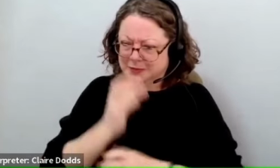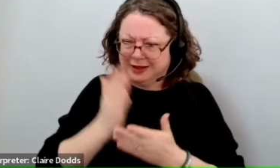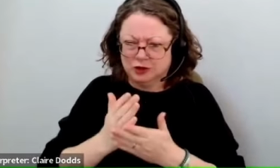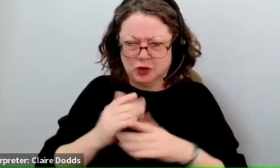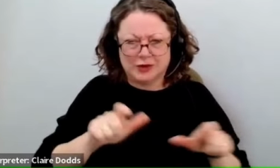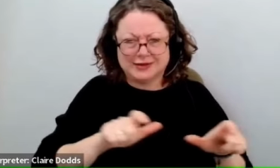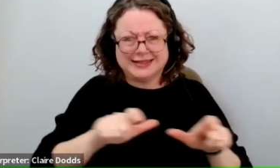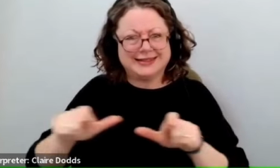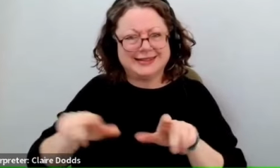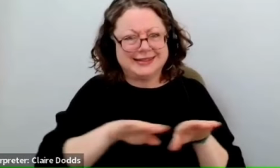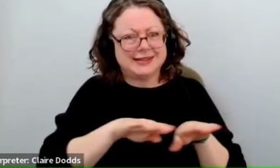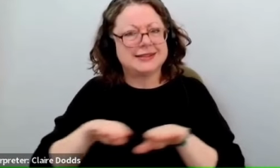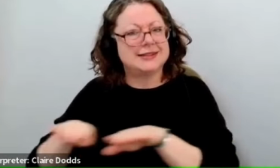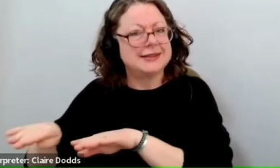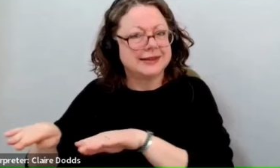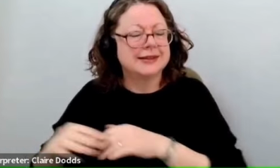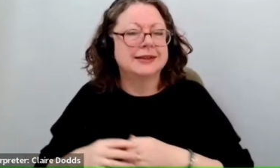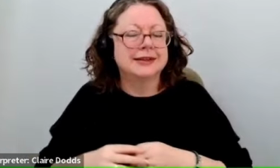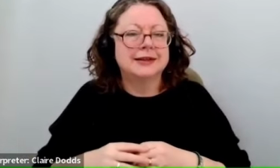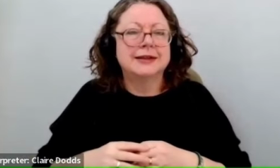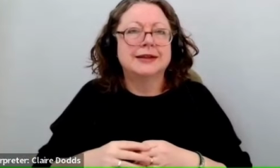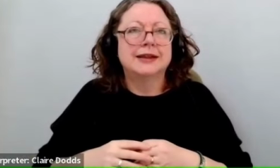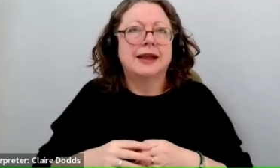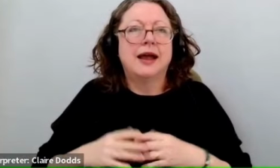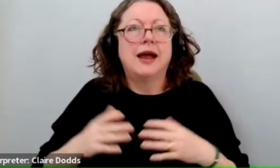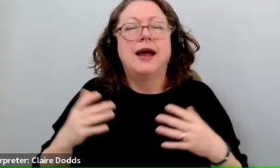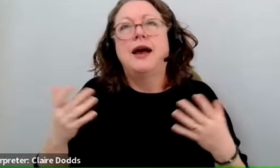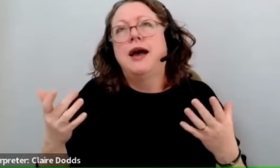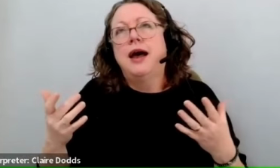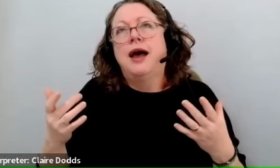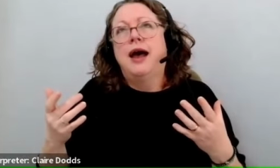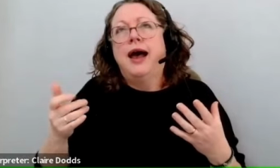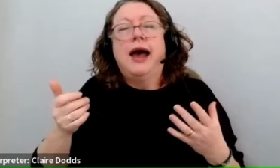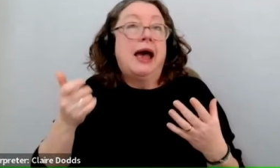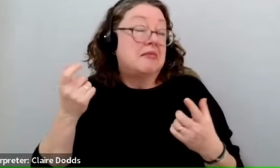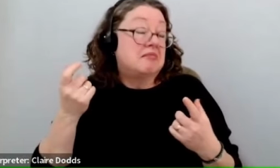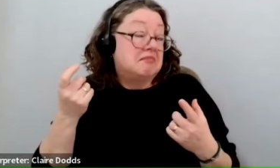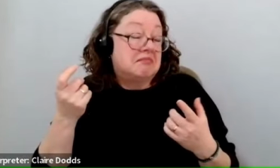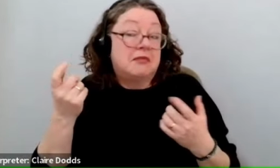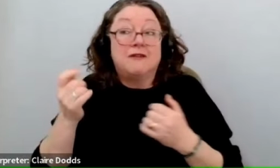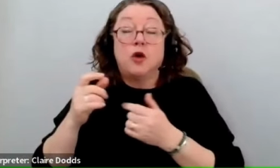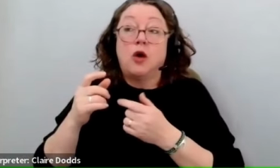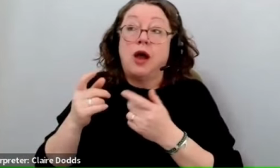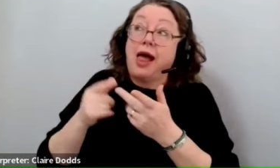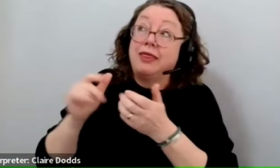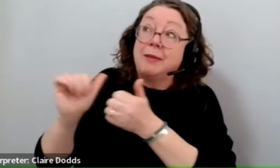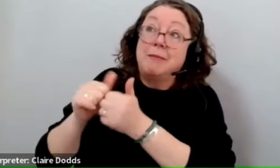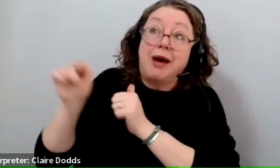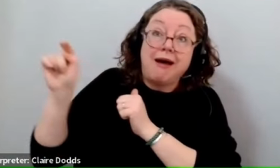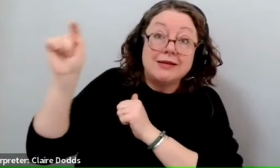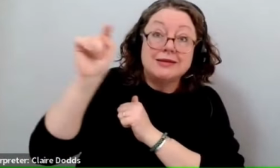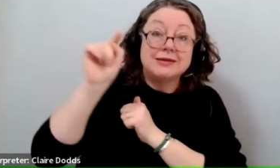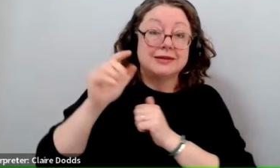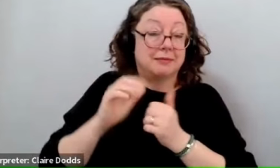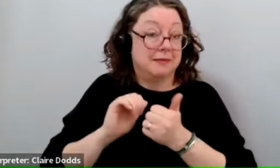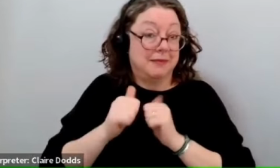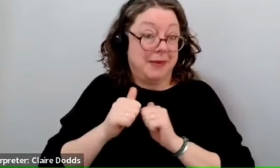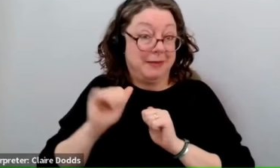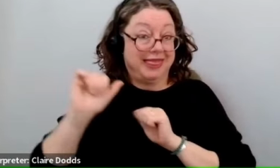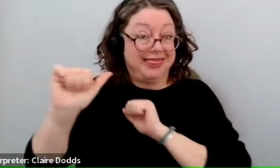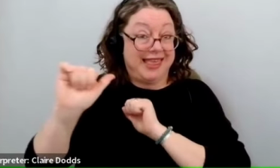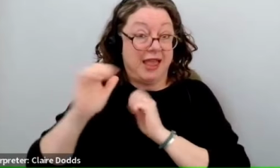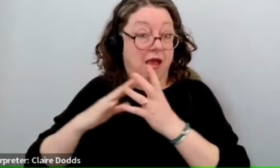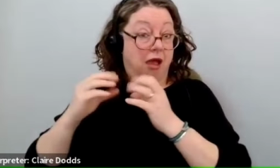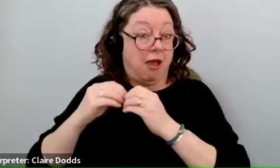that right and to right an inequality across the hub area? And I suspect for our partners